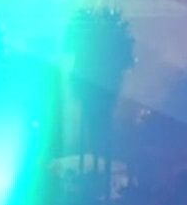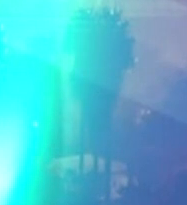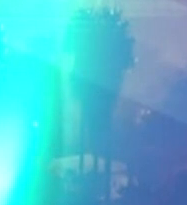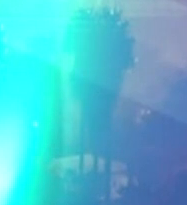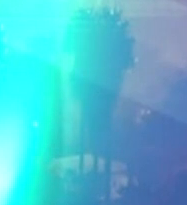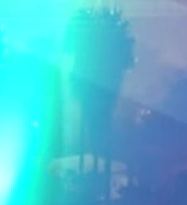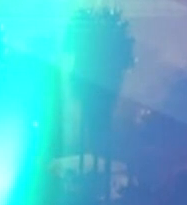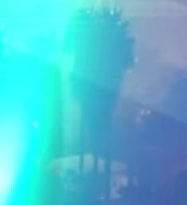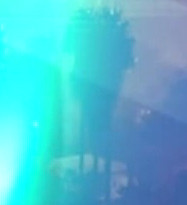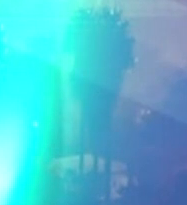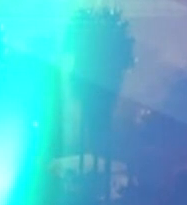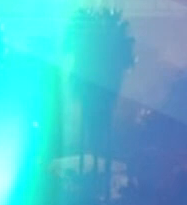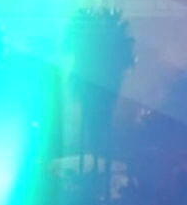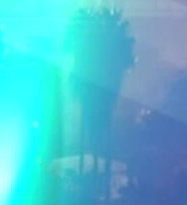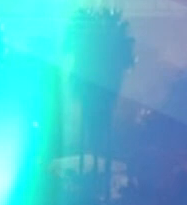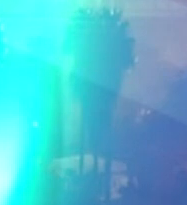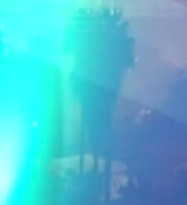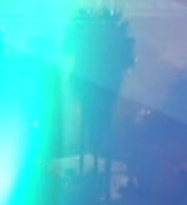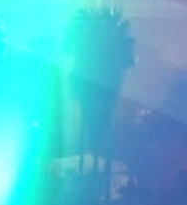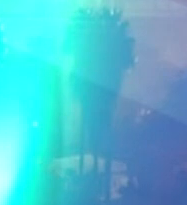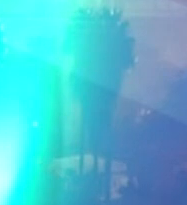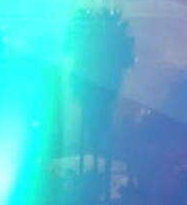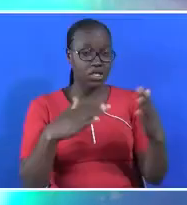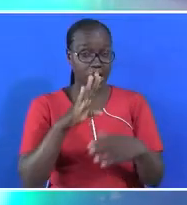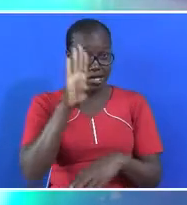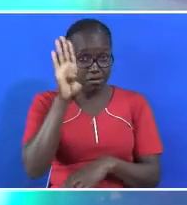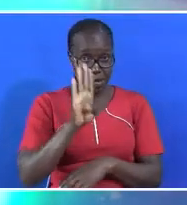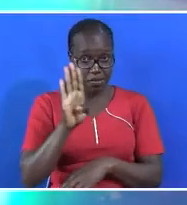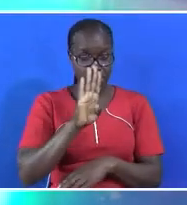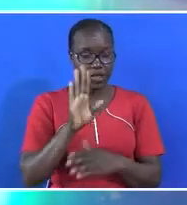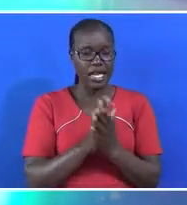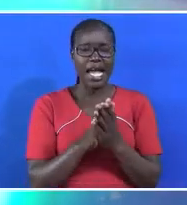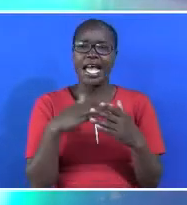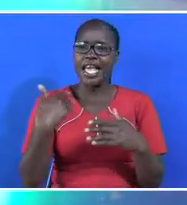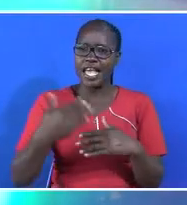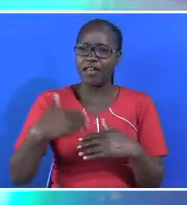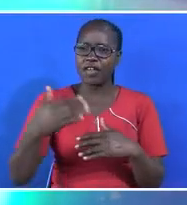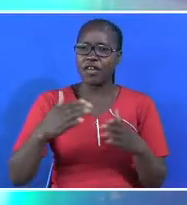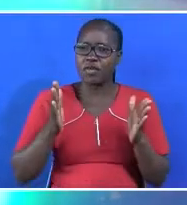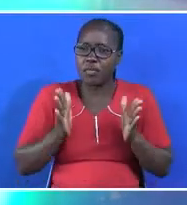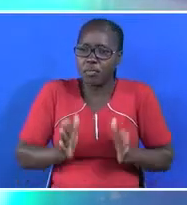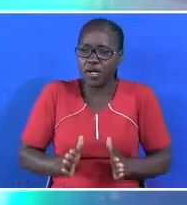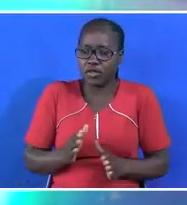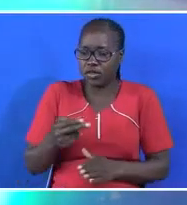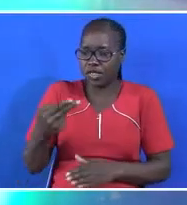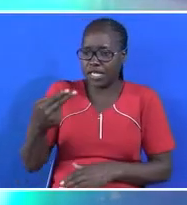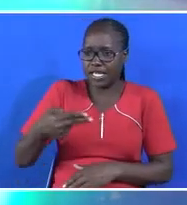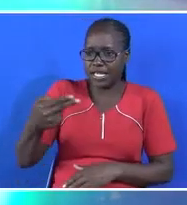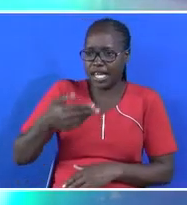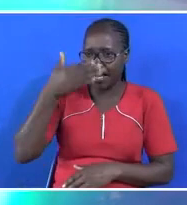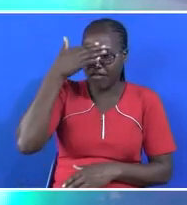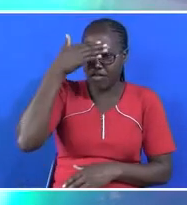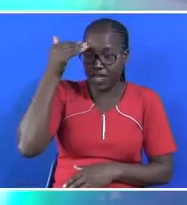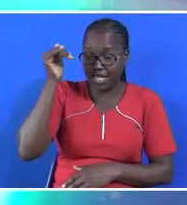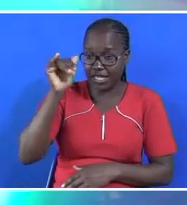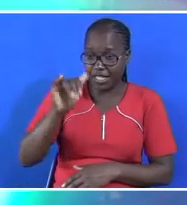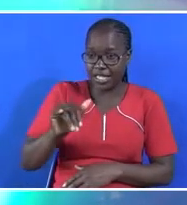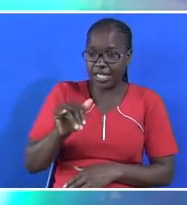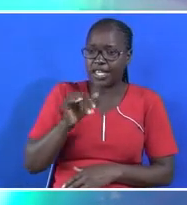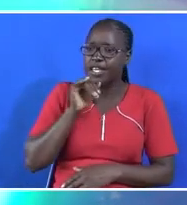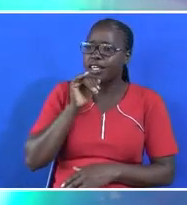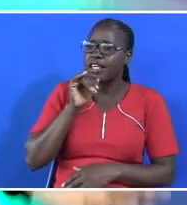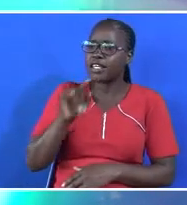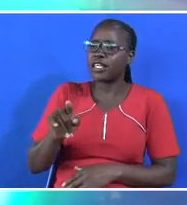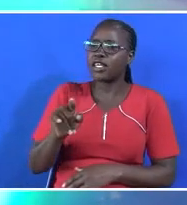Babylon. And I would start by saying, like every typical human being, Hezekiah forgets that he